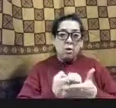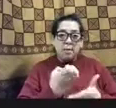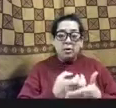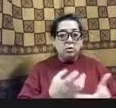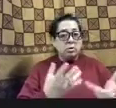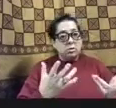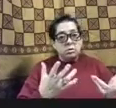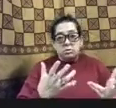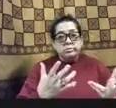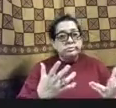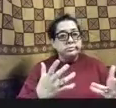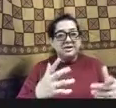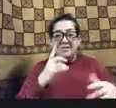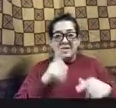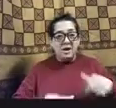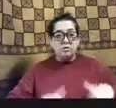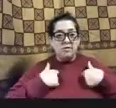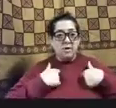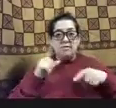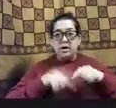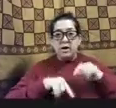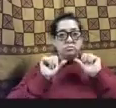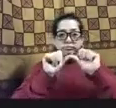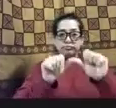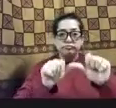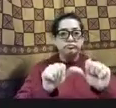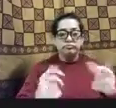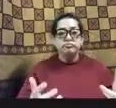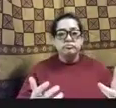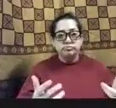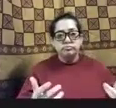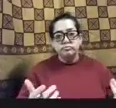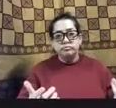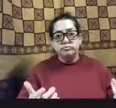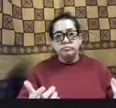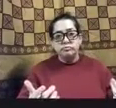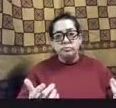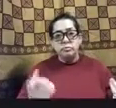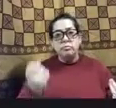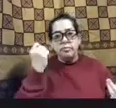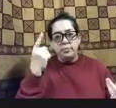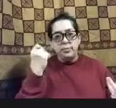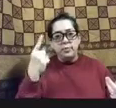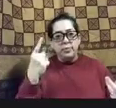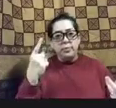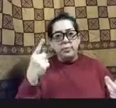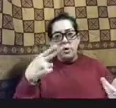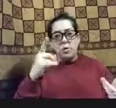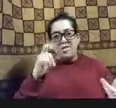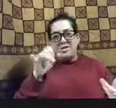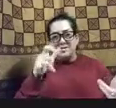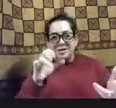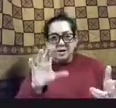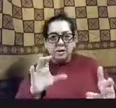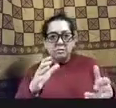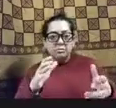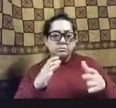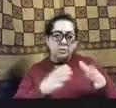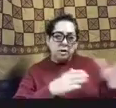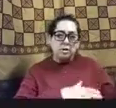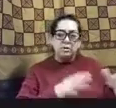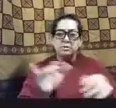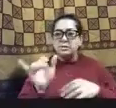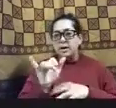then they can't do what they're doing. And looking at things in a very comprehensive, holistic manner. And same thing with